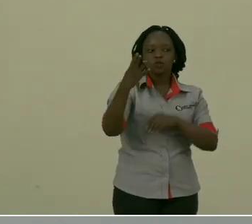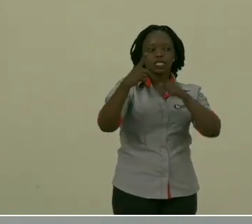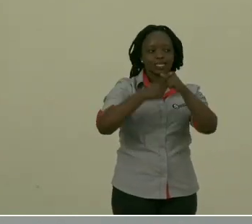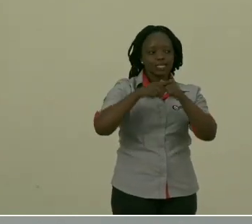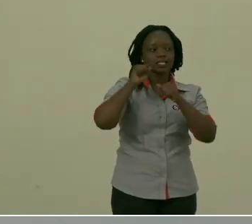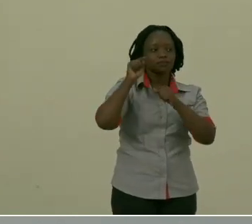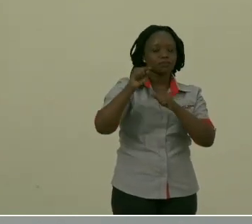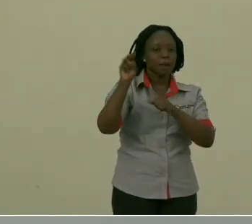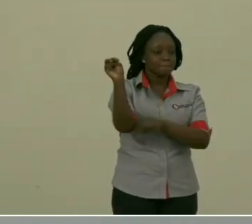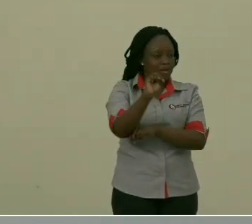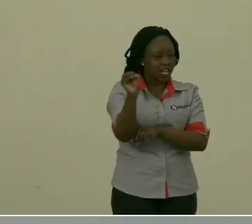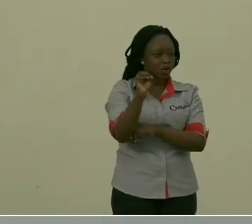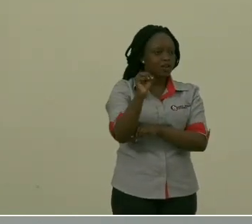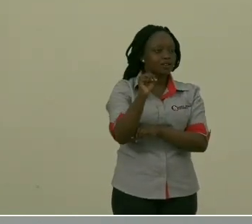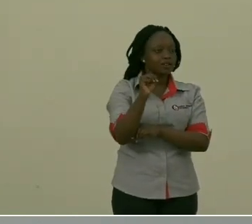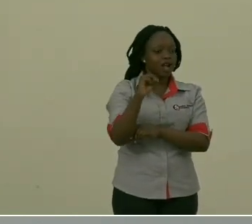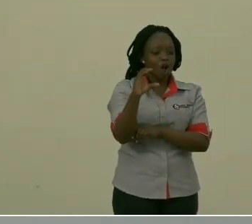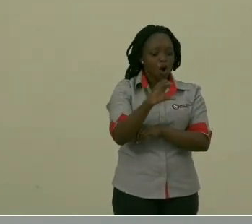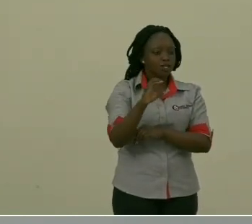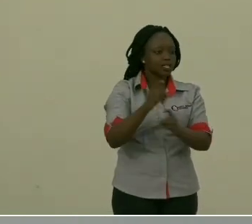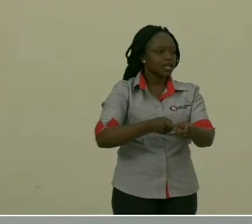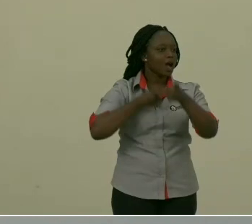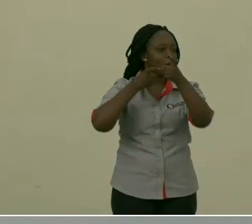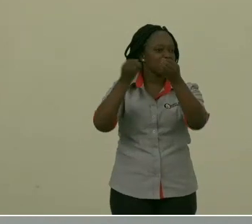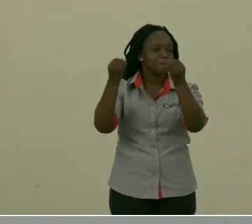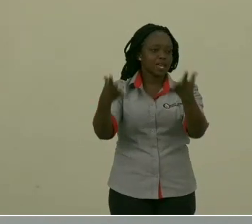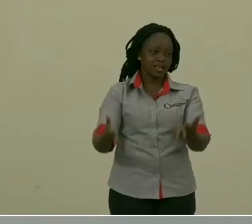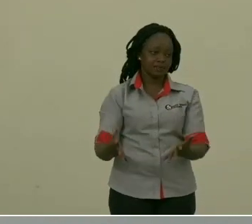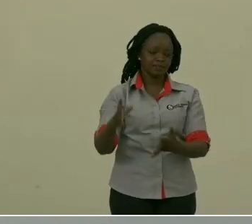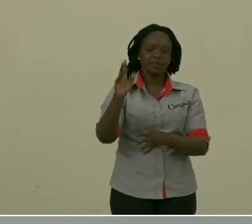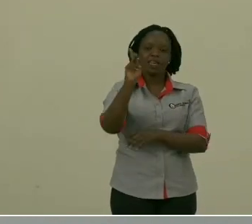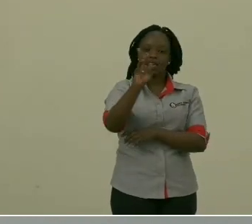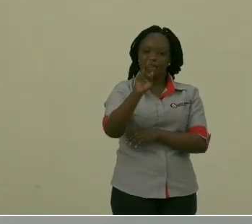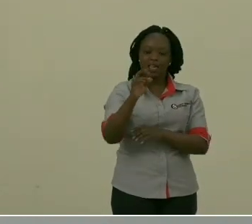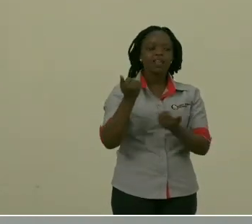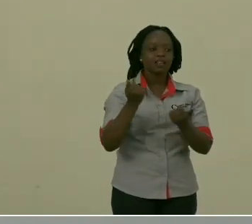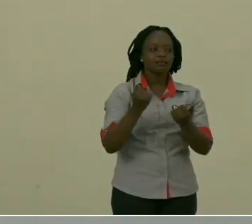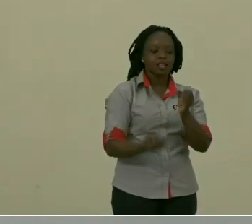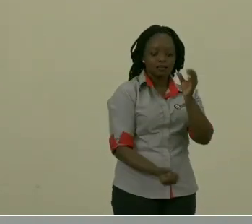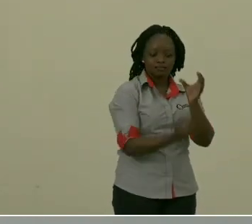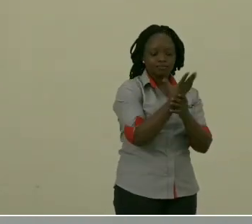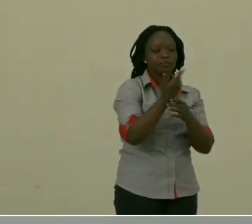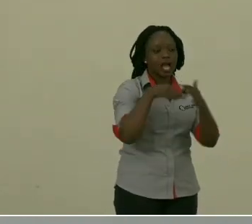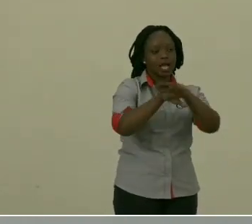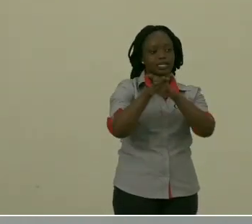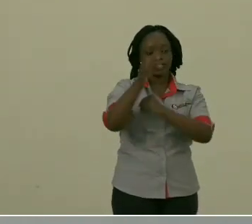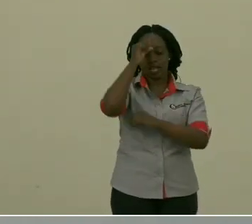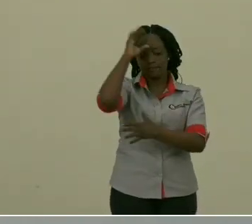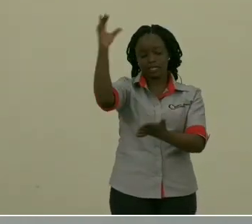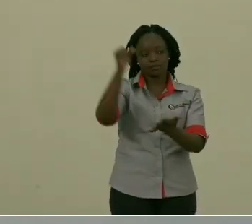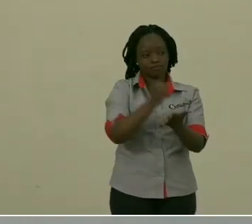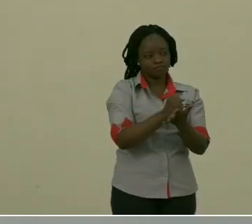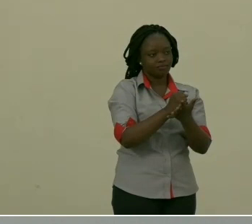million worth of contracts awarded. So KRA implemented the access to government procurement opportunities in